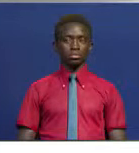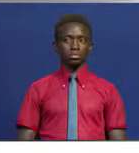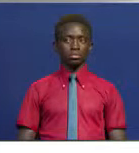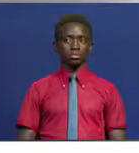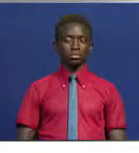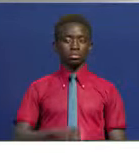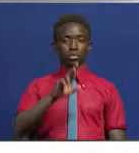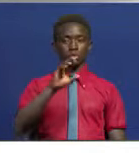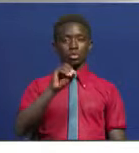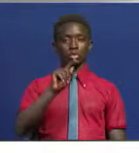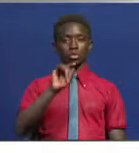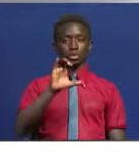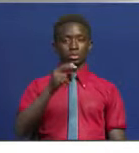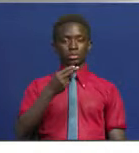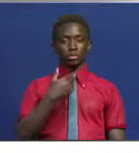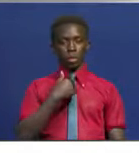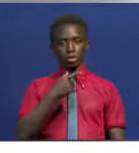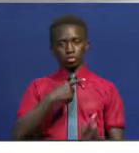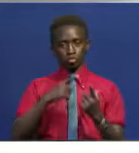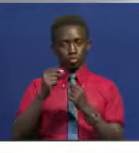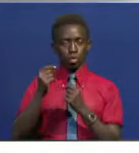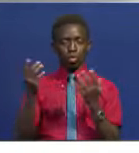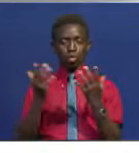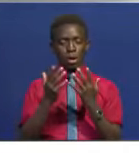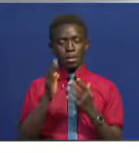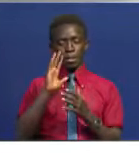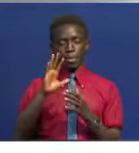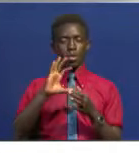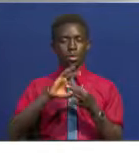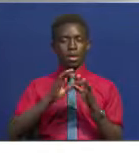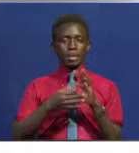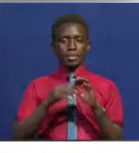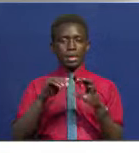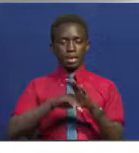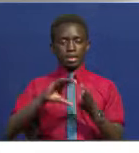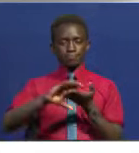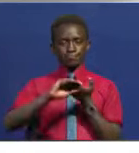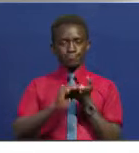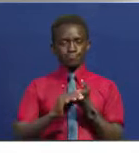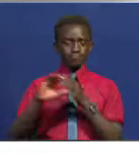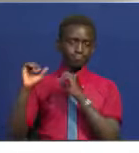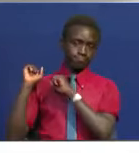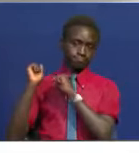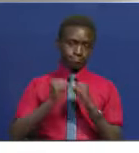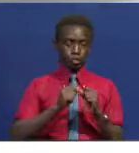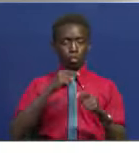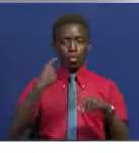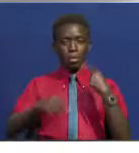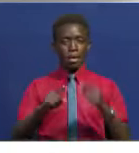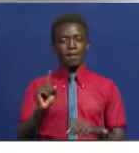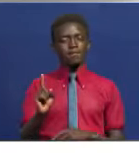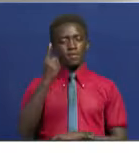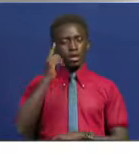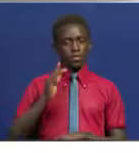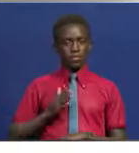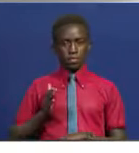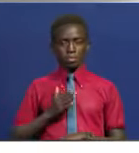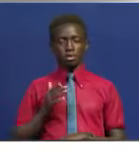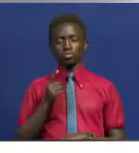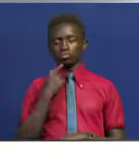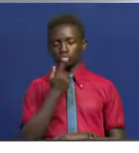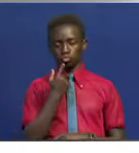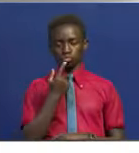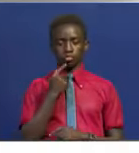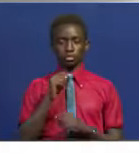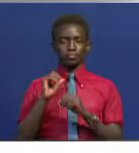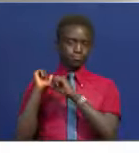Zeddy Cherotich is determined to excel in her Olympic Games debut in the judo competition after becoming the first Kenyan female judoka to qualify for the